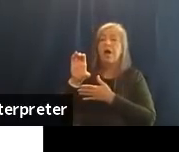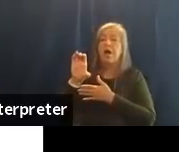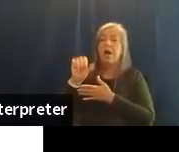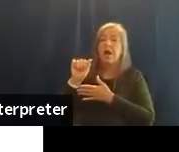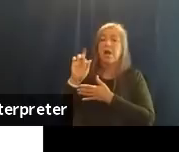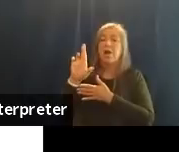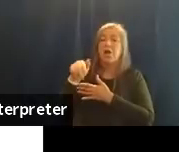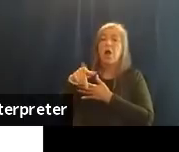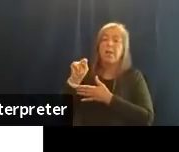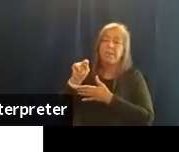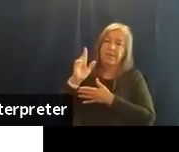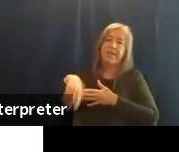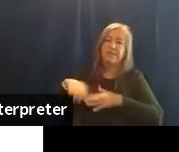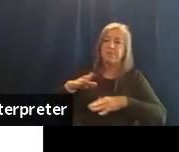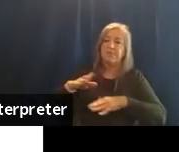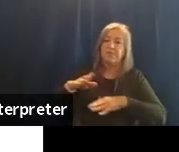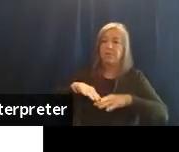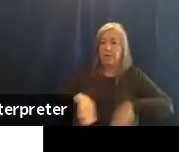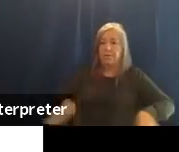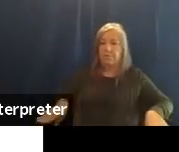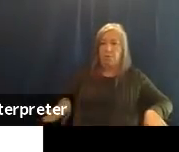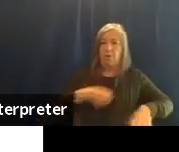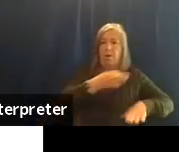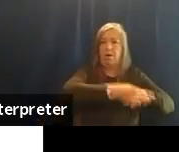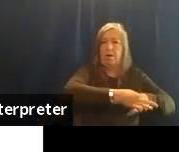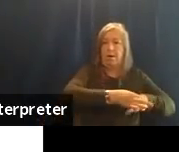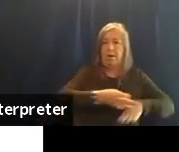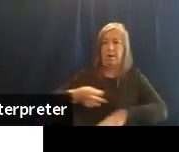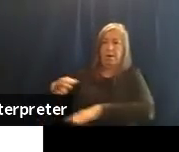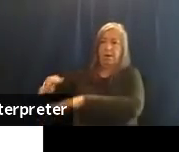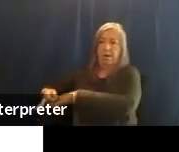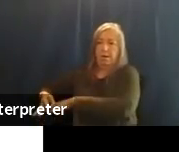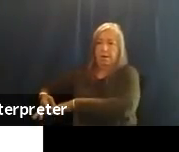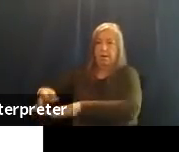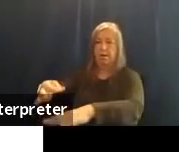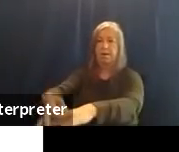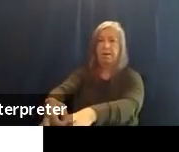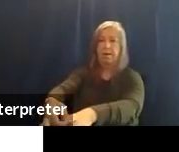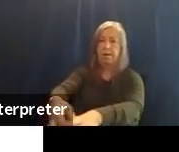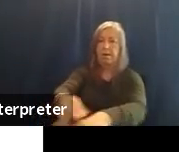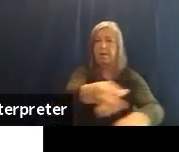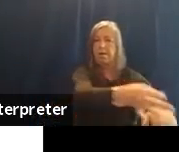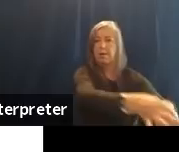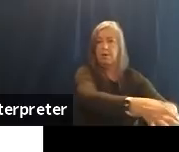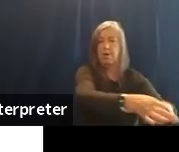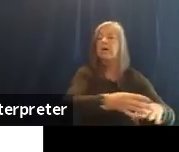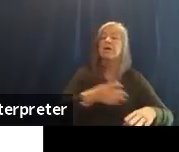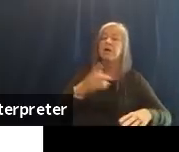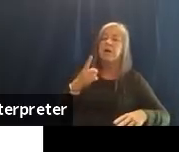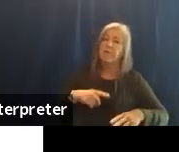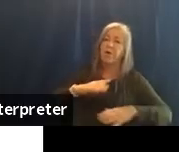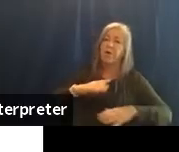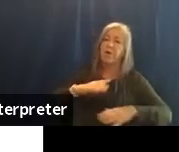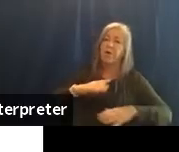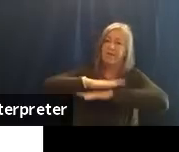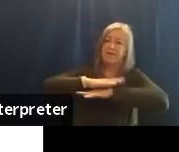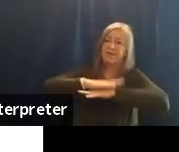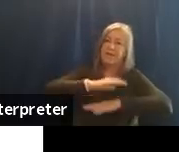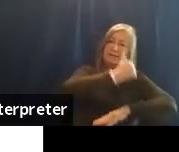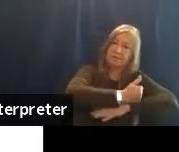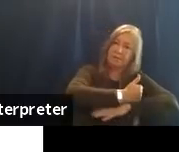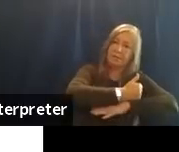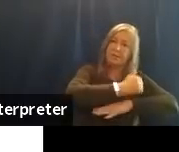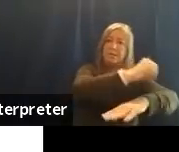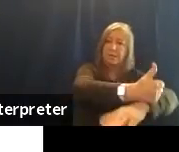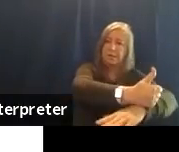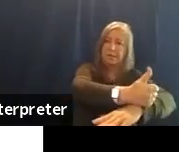quickly reset in case we have desks that tend to migrate, you know, throughout the school day, or if custodians need to move